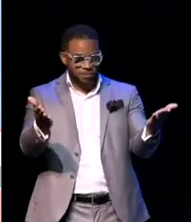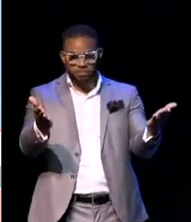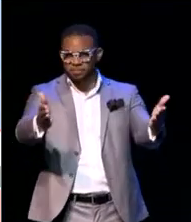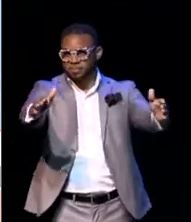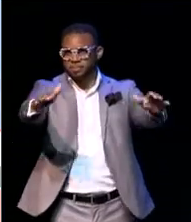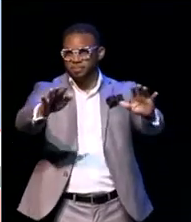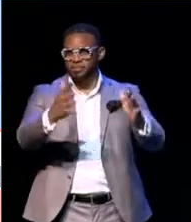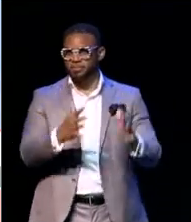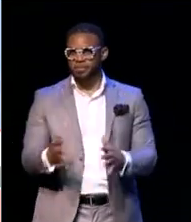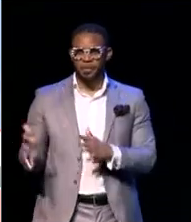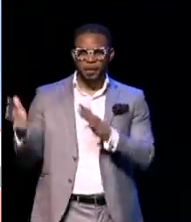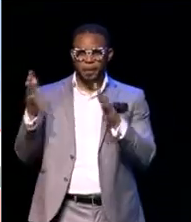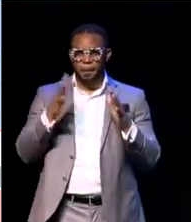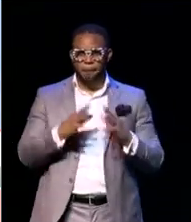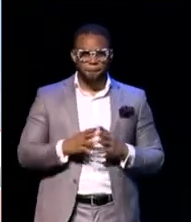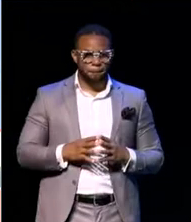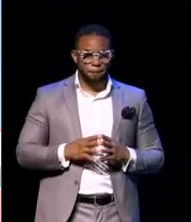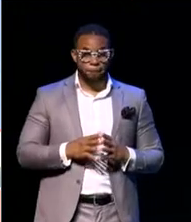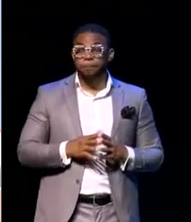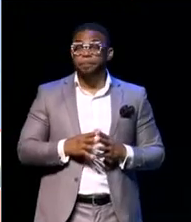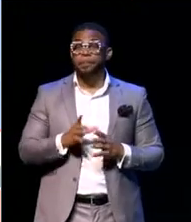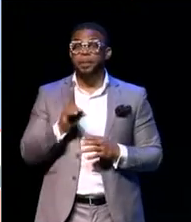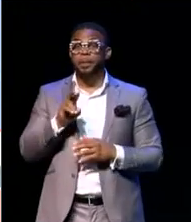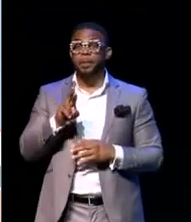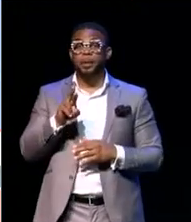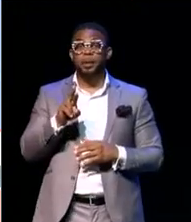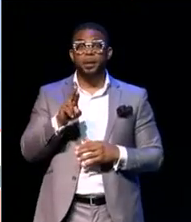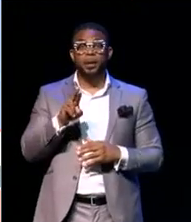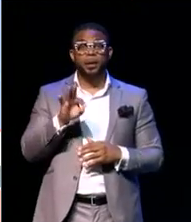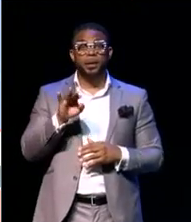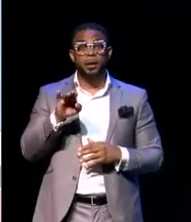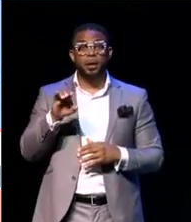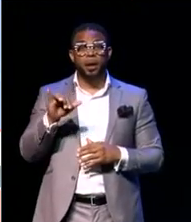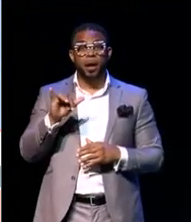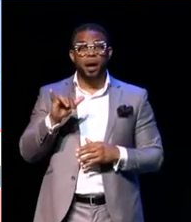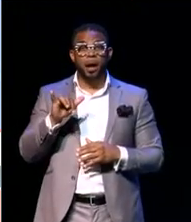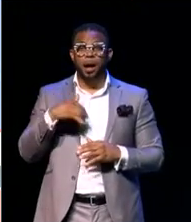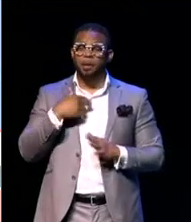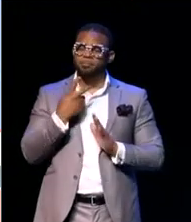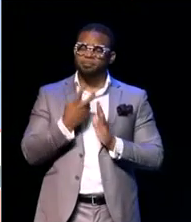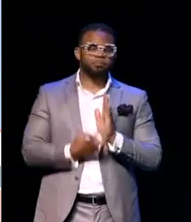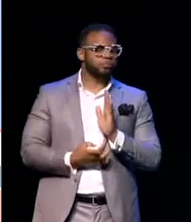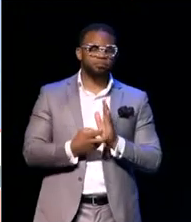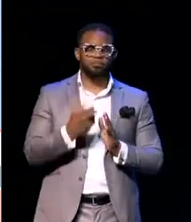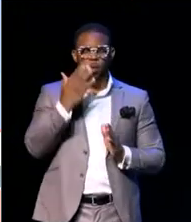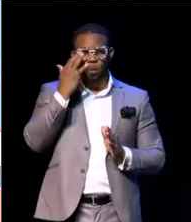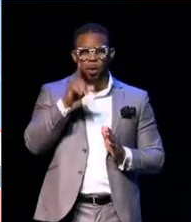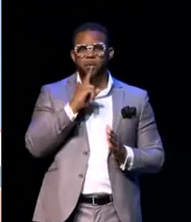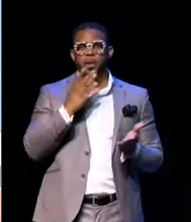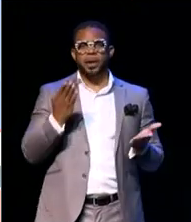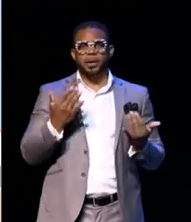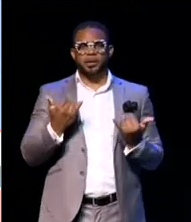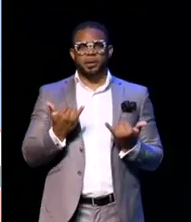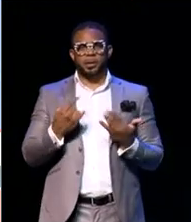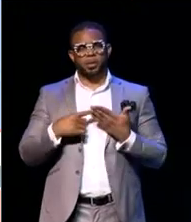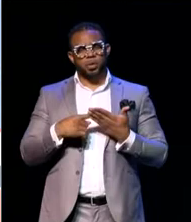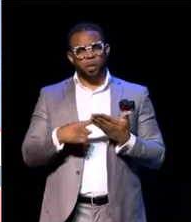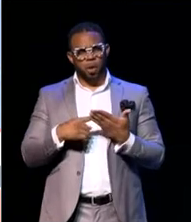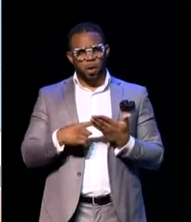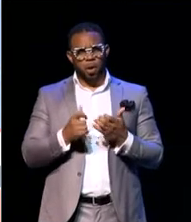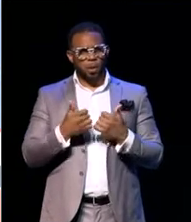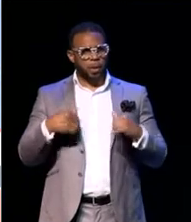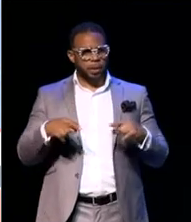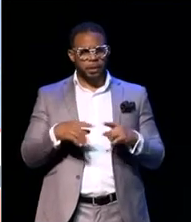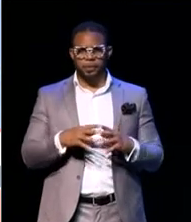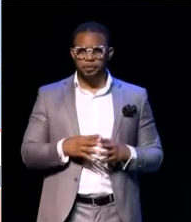them a big round of applause. So, Dr. Fauci, let me jump into why you are here to talk